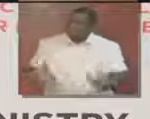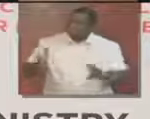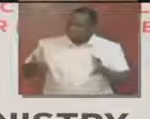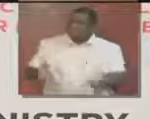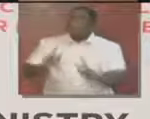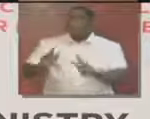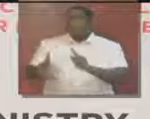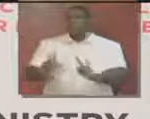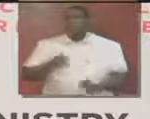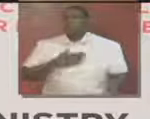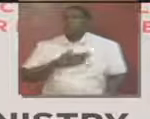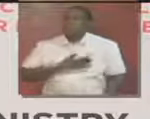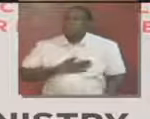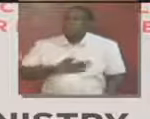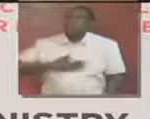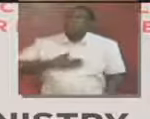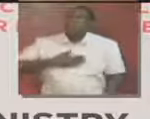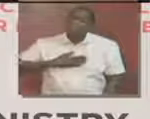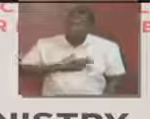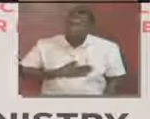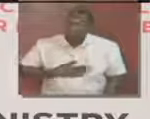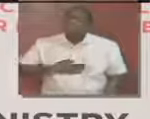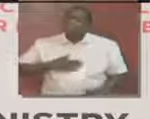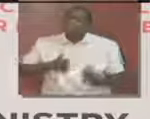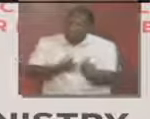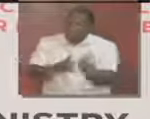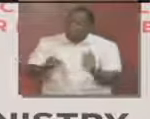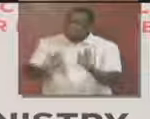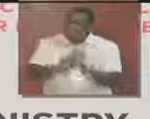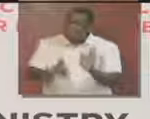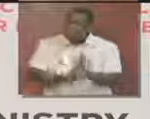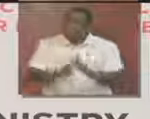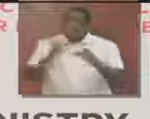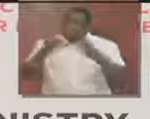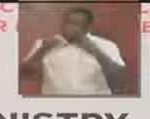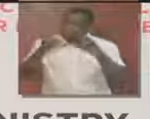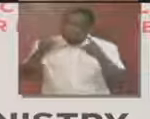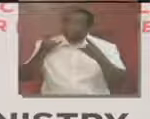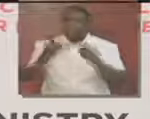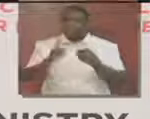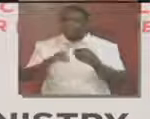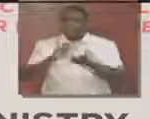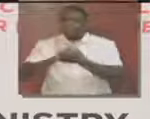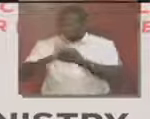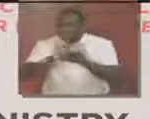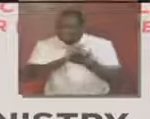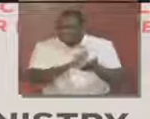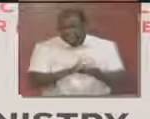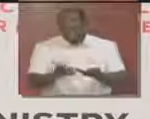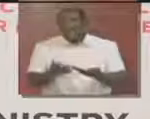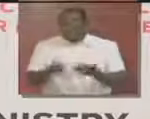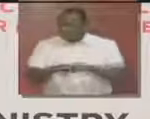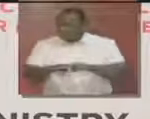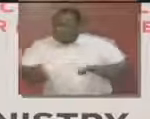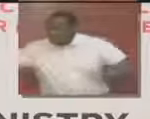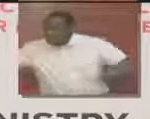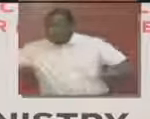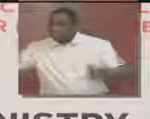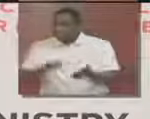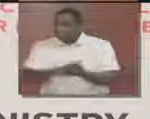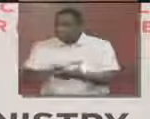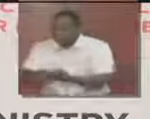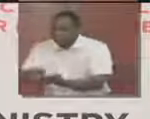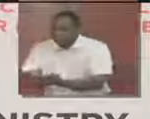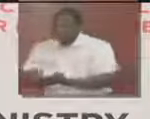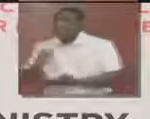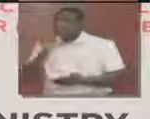and to congratulate them largely for having adhered in major part to the recommendations